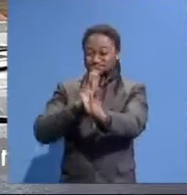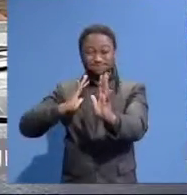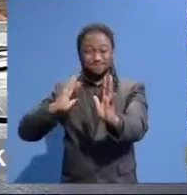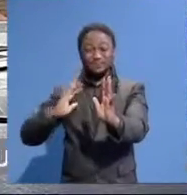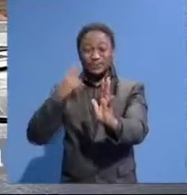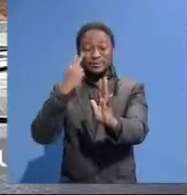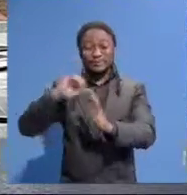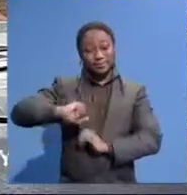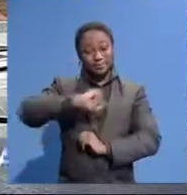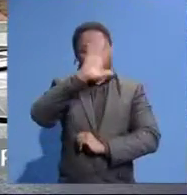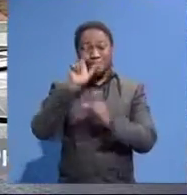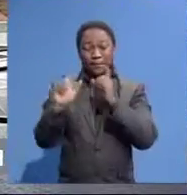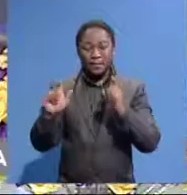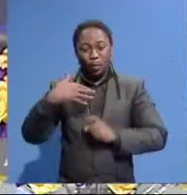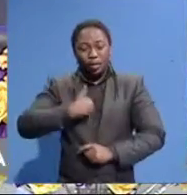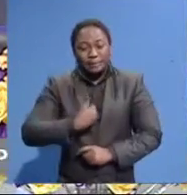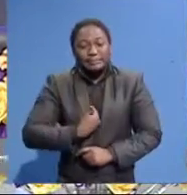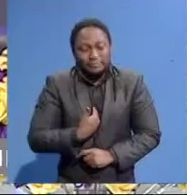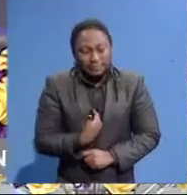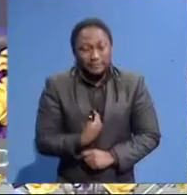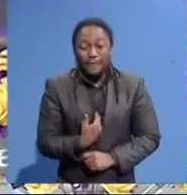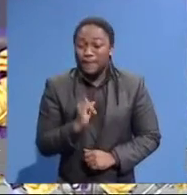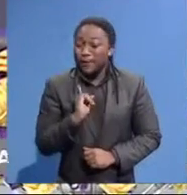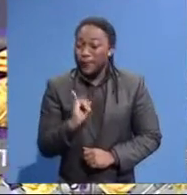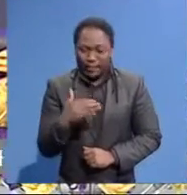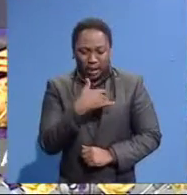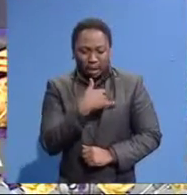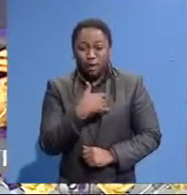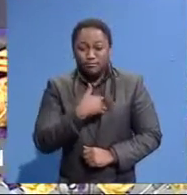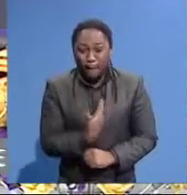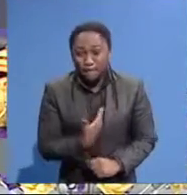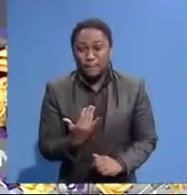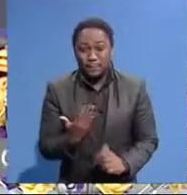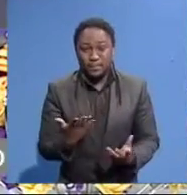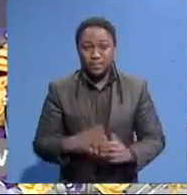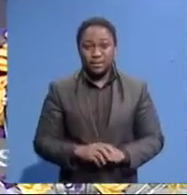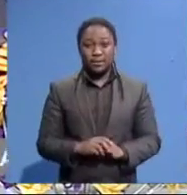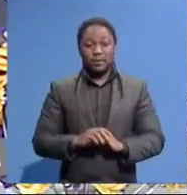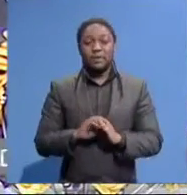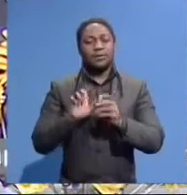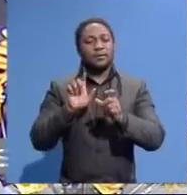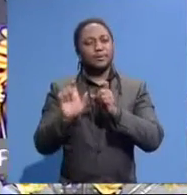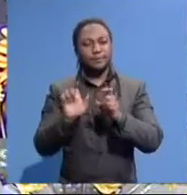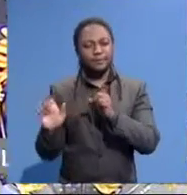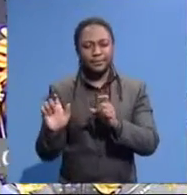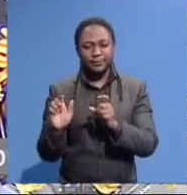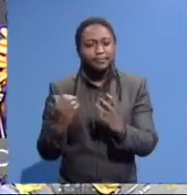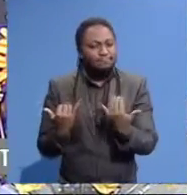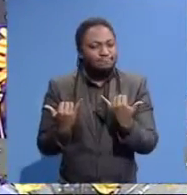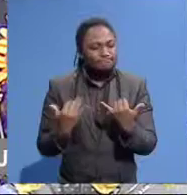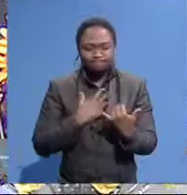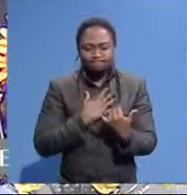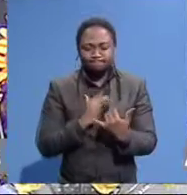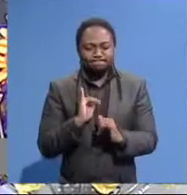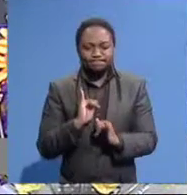are. It's cut deep into the heart of society holistically. Society from all communities.